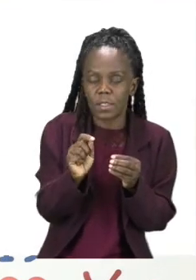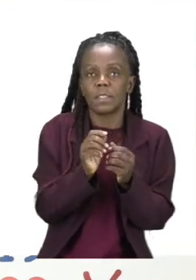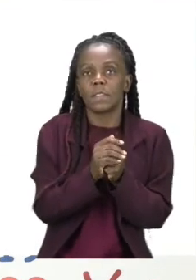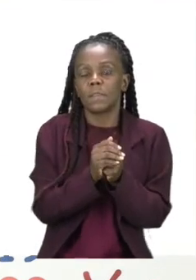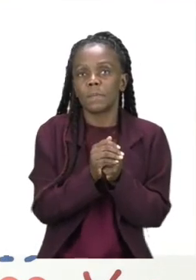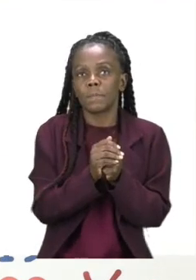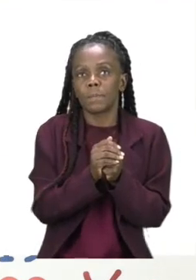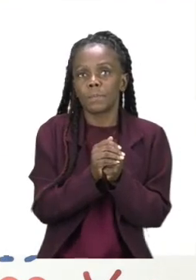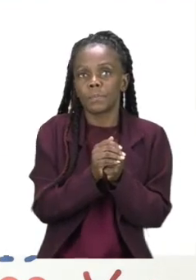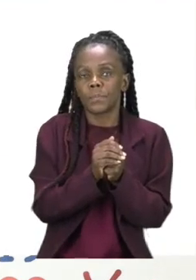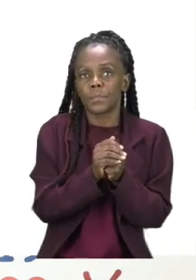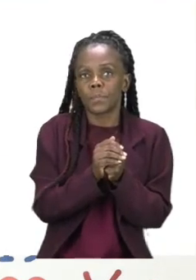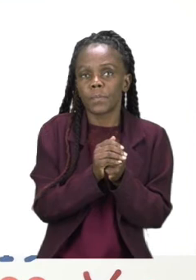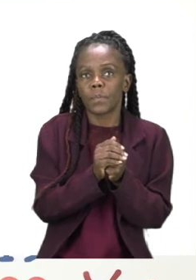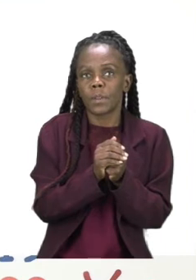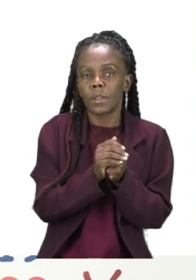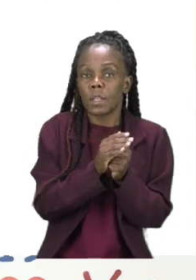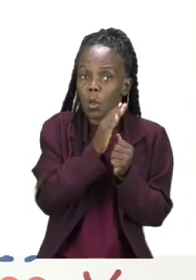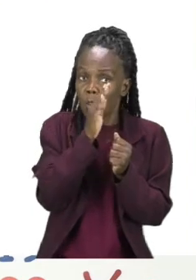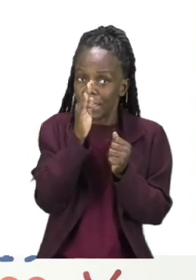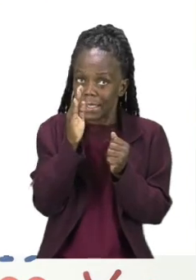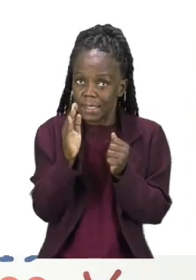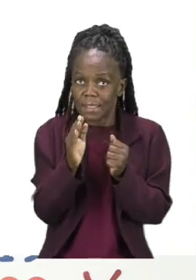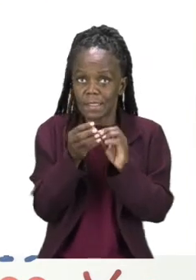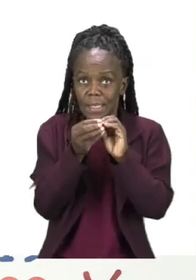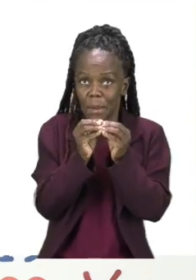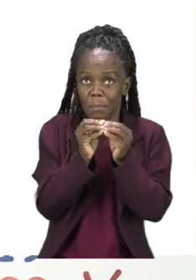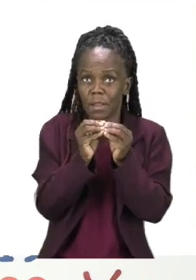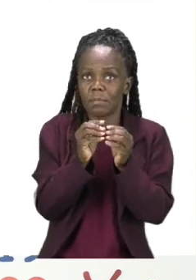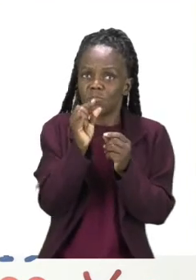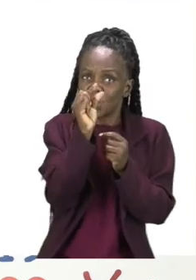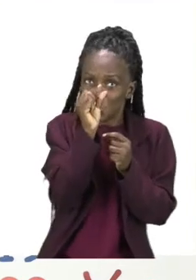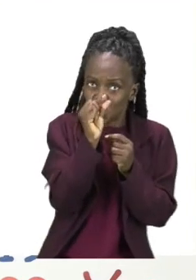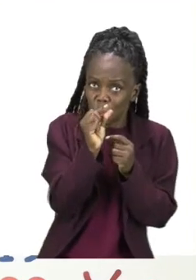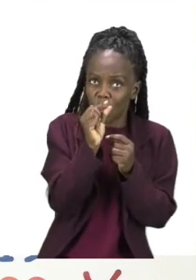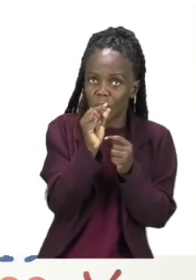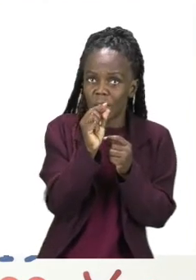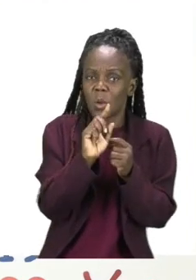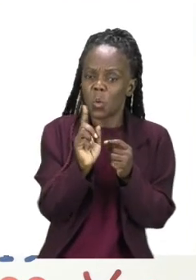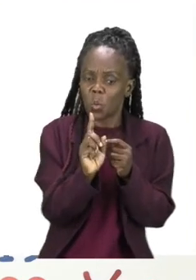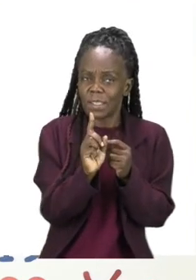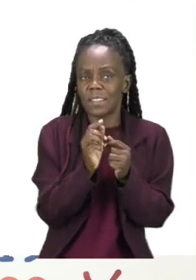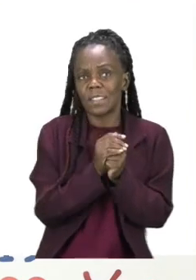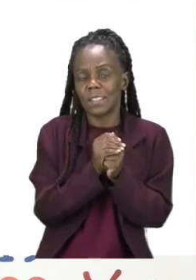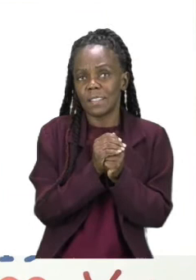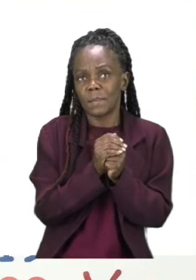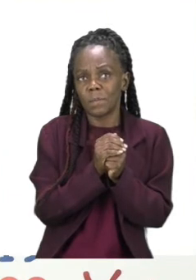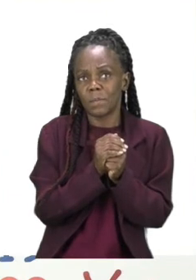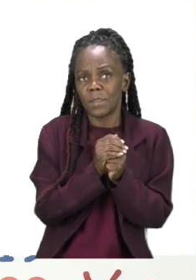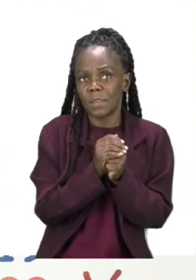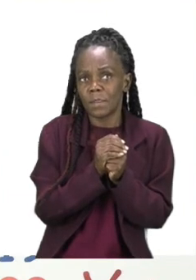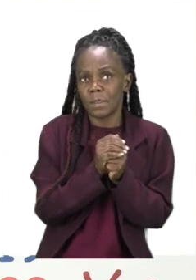The next number is the next smaller number. Now as we count, we are going to